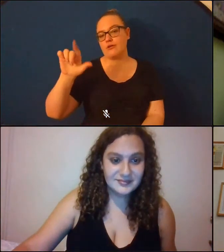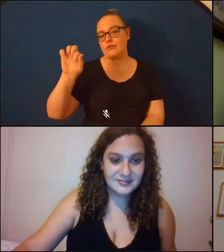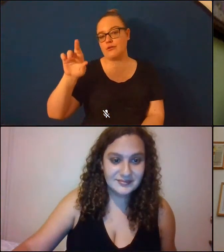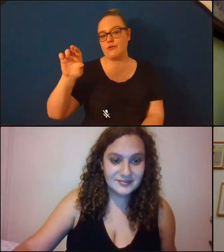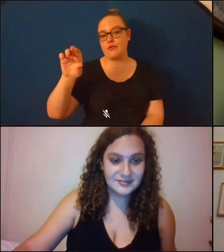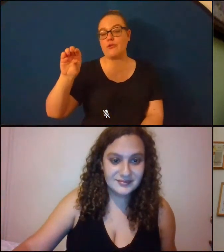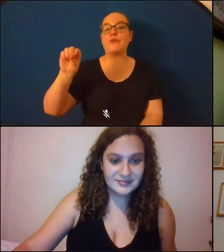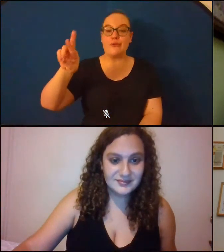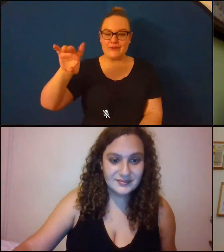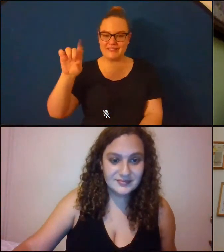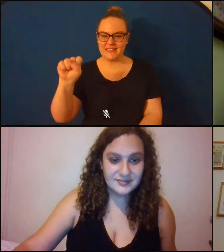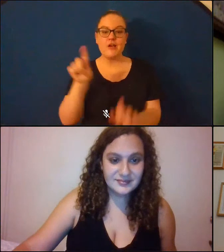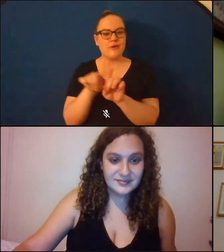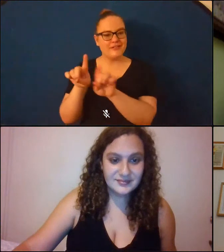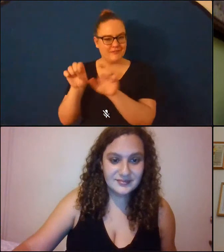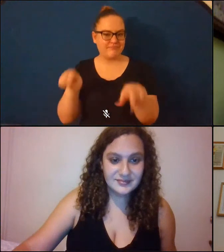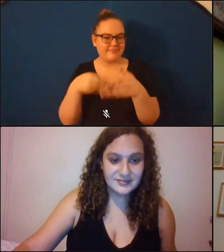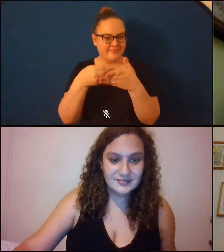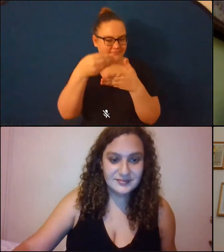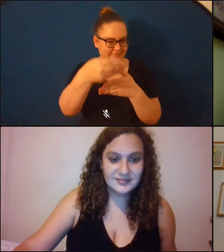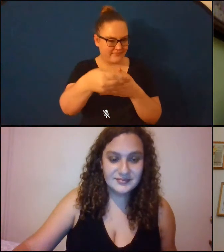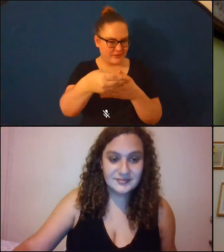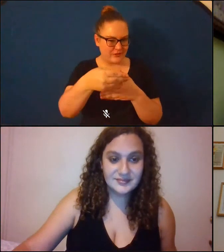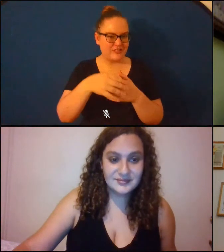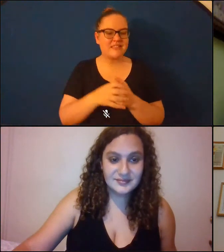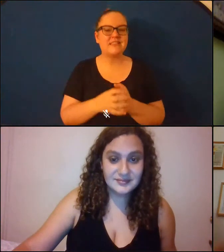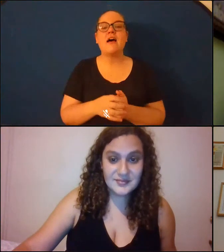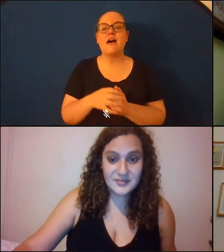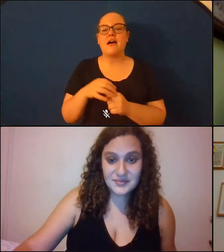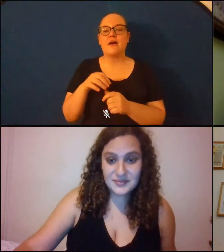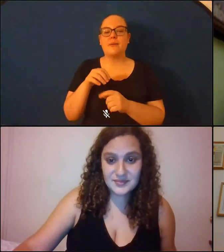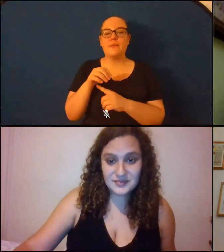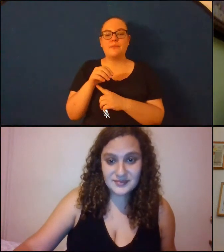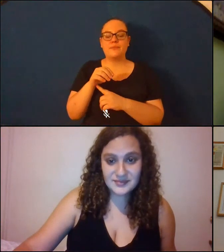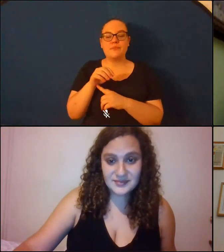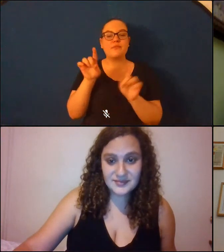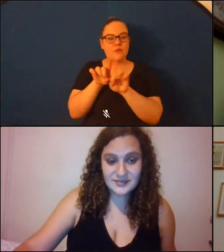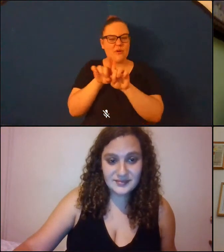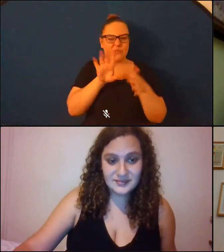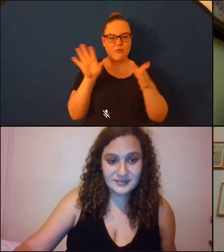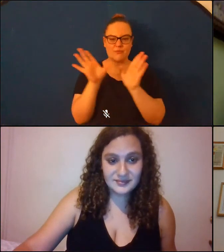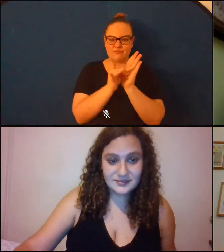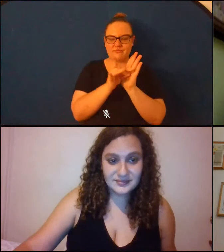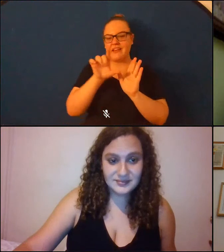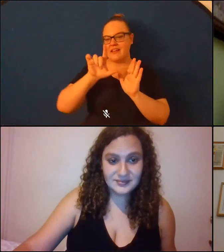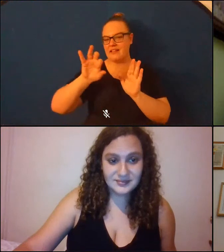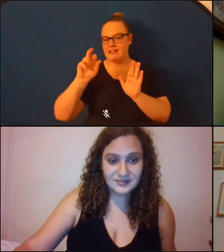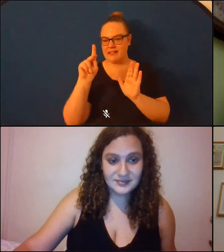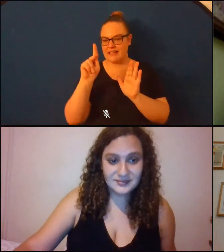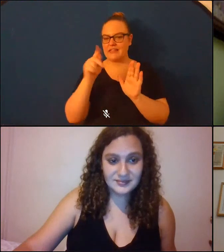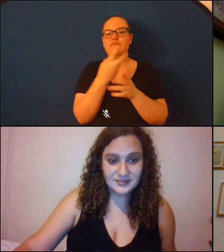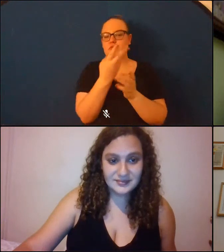to purchase the 7 necessary sins for women and girls, and then also a link to Mona's newsletter,